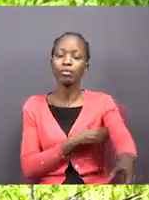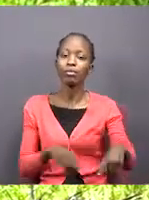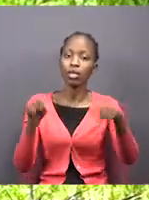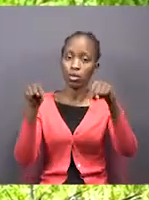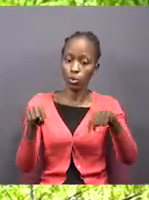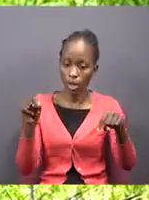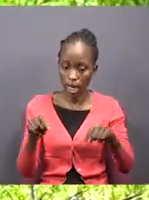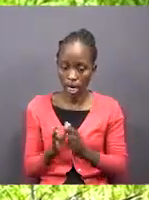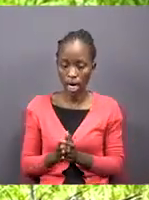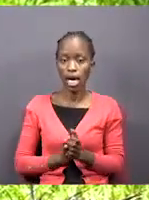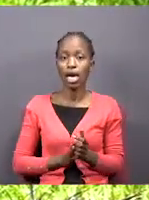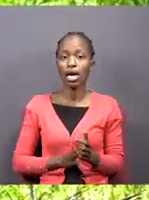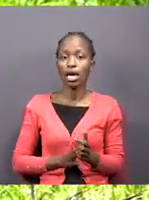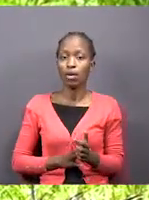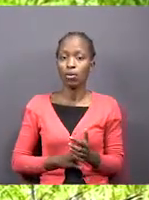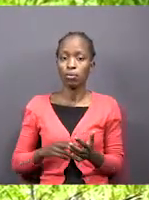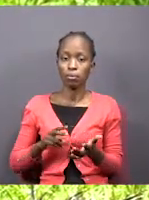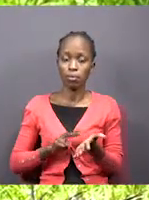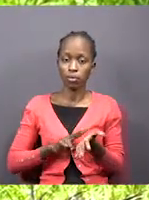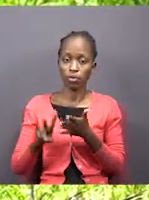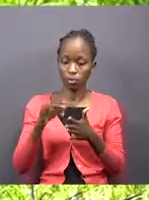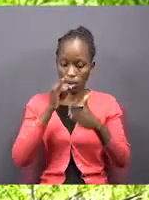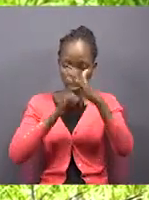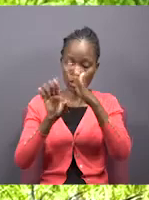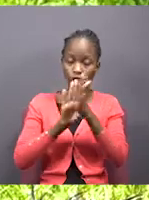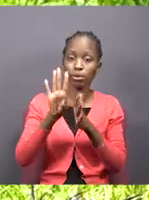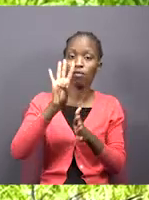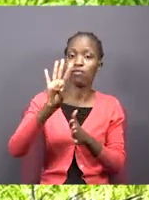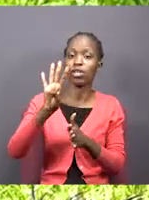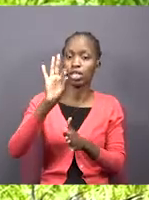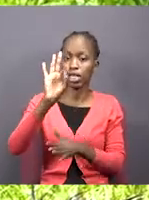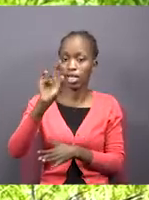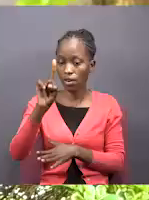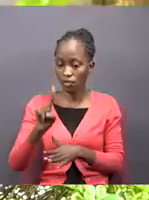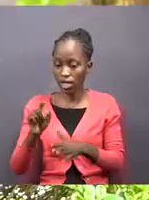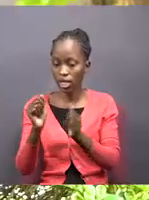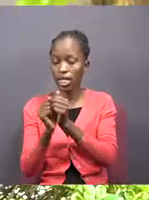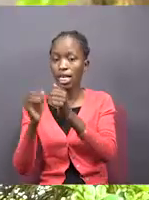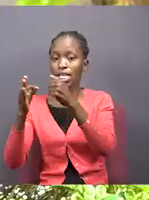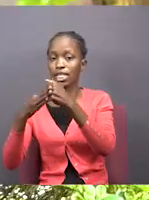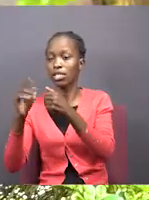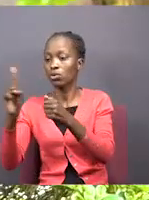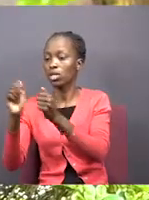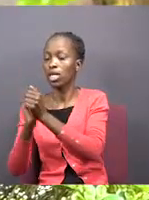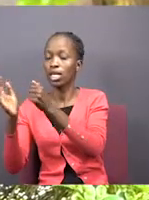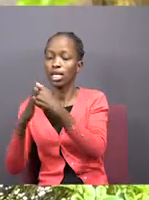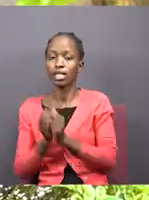Today, our text is from Isaiah chapter 43, verse 18 to 19. Our text is